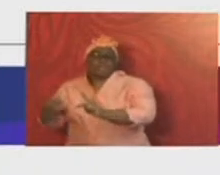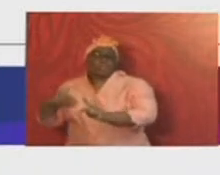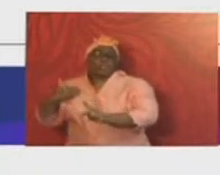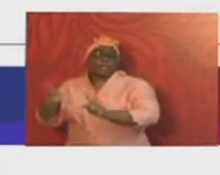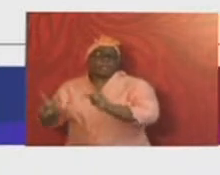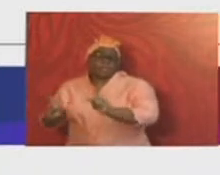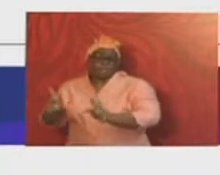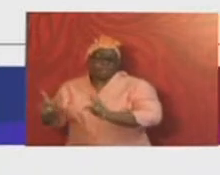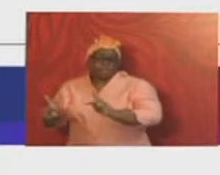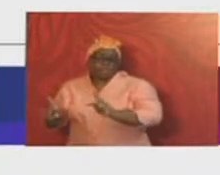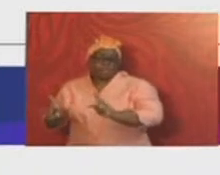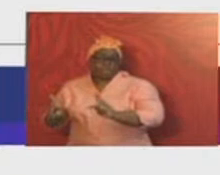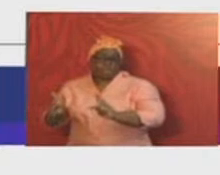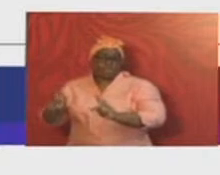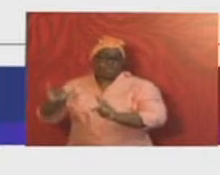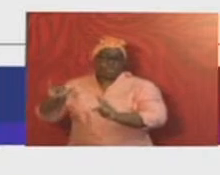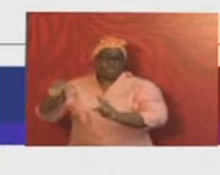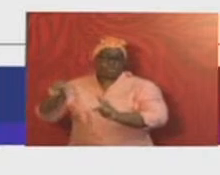youth.